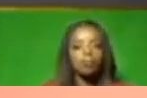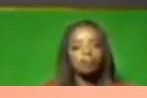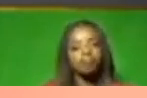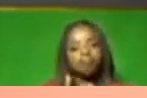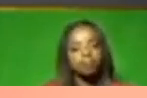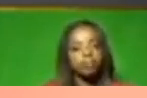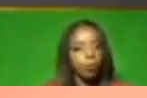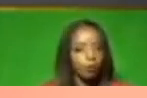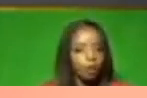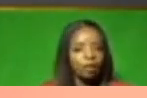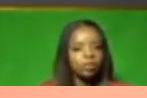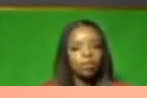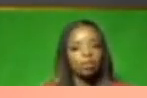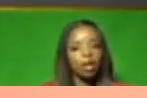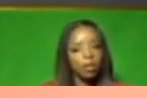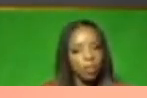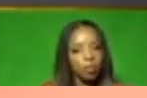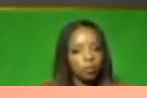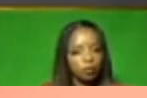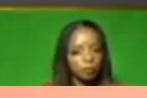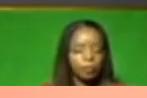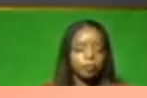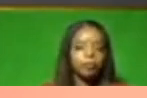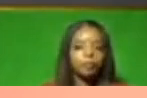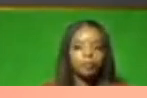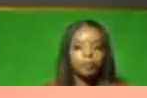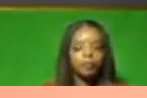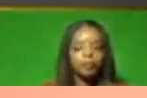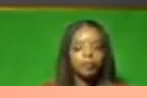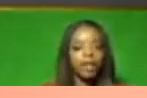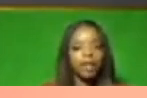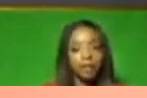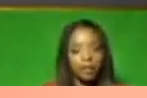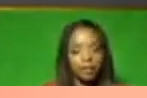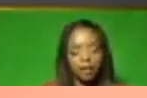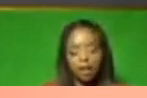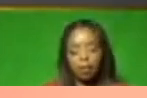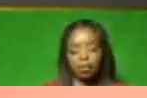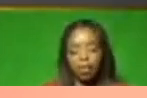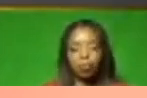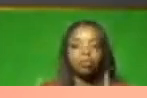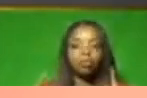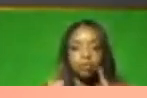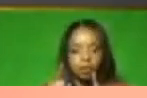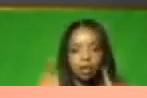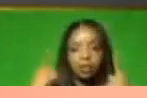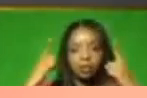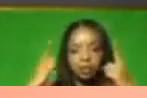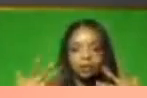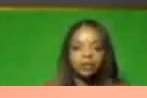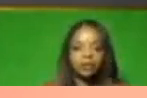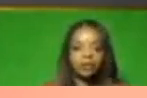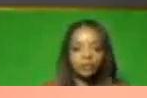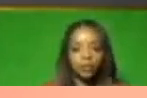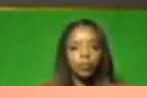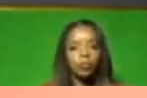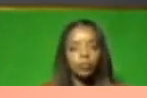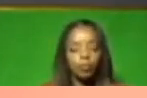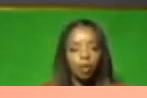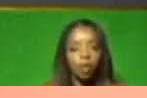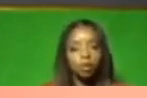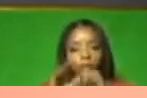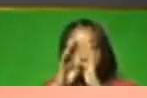stakeholders. This approach has proven successful in mobilizing a broad spectrum